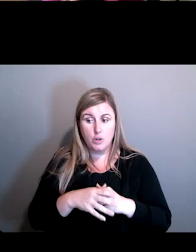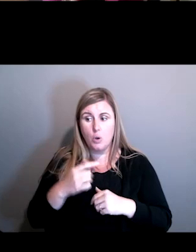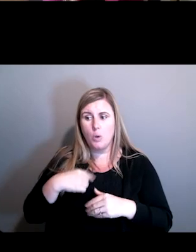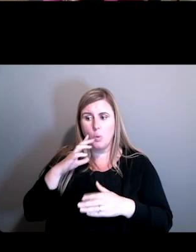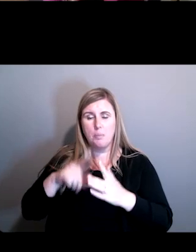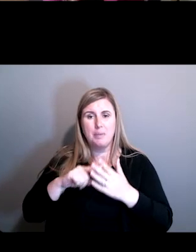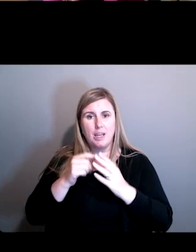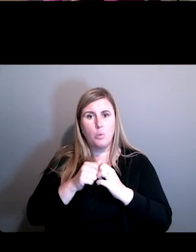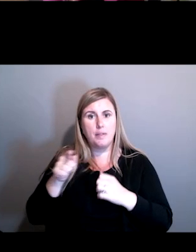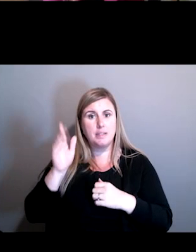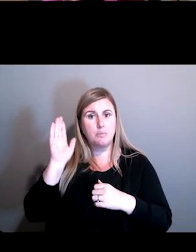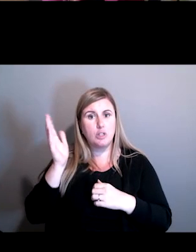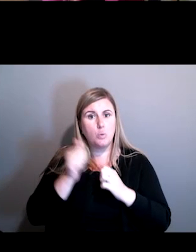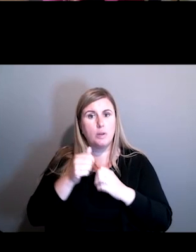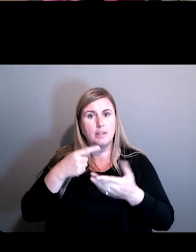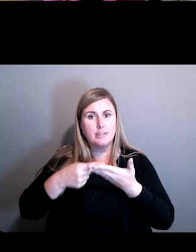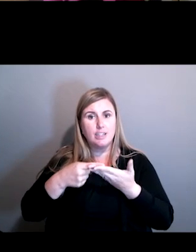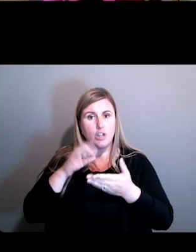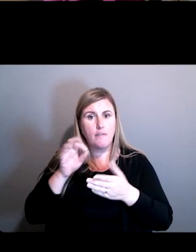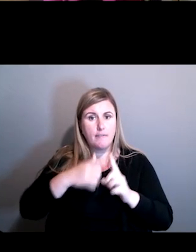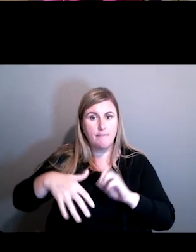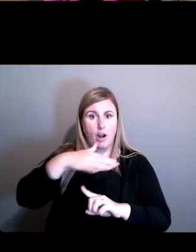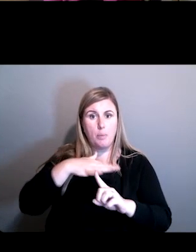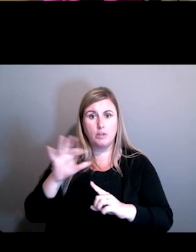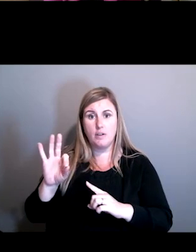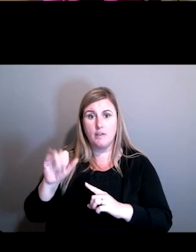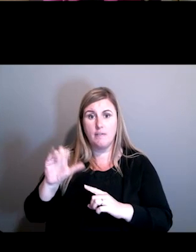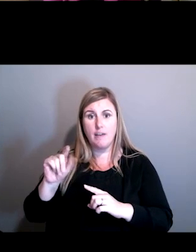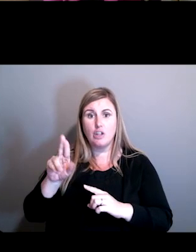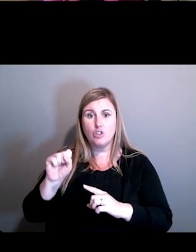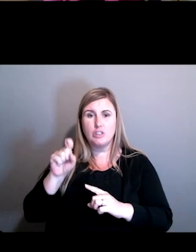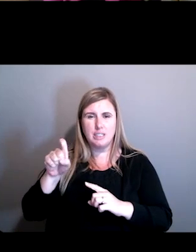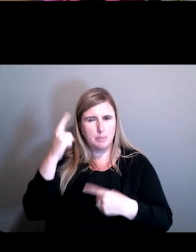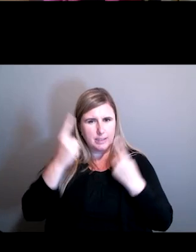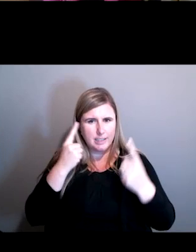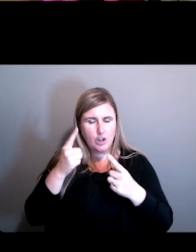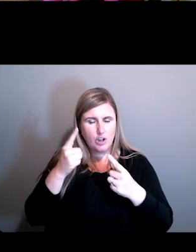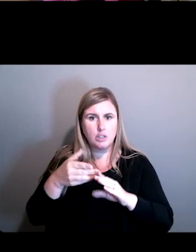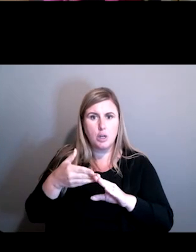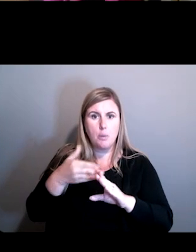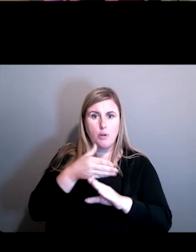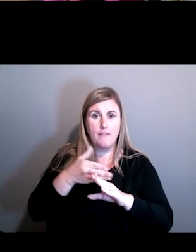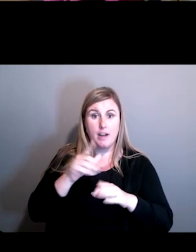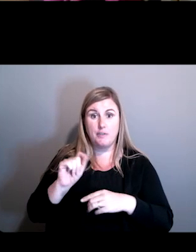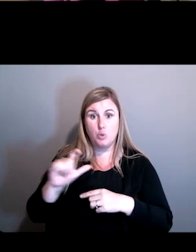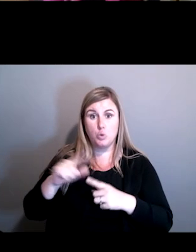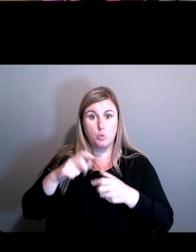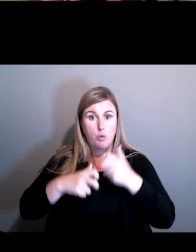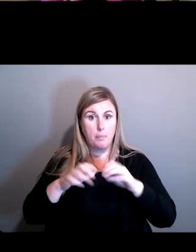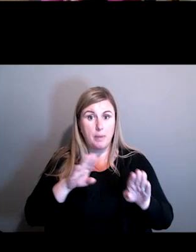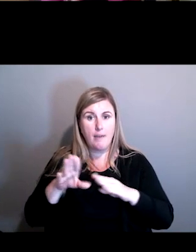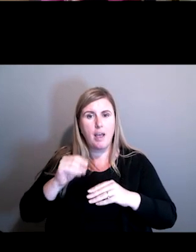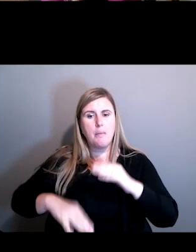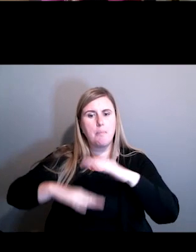are going to begin with this presentation with a discussion of environmental factors that need to be considered as a preventative tool to problem behavior